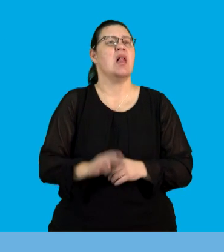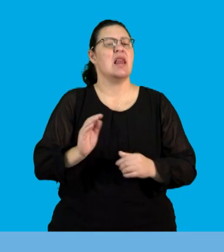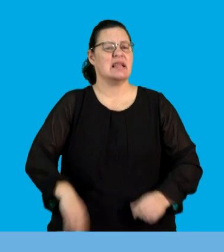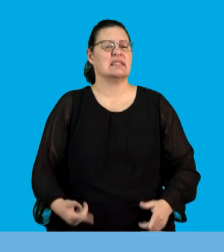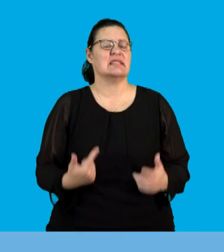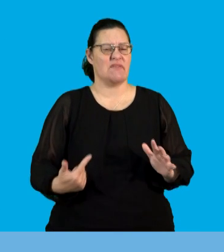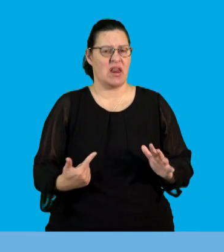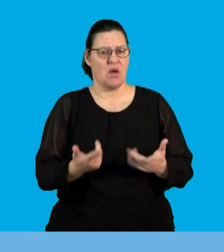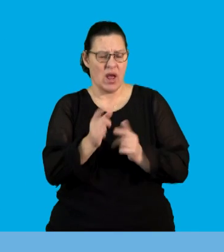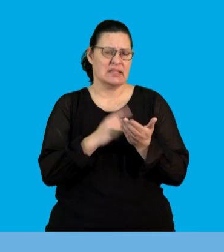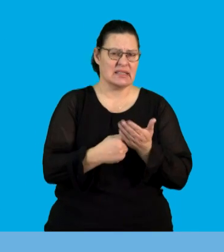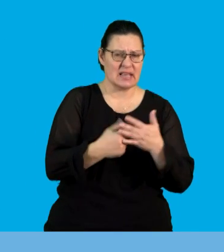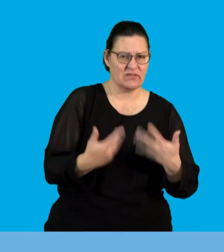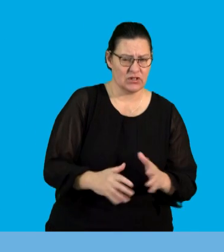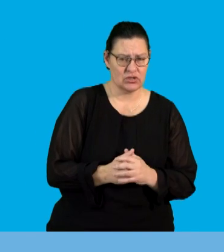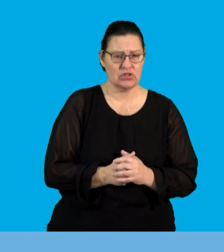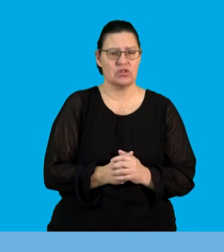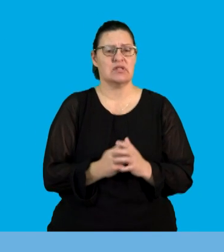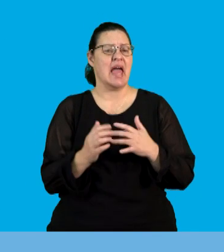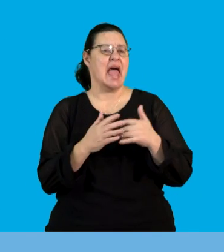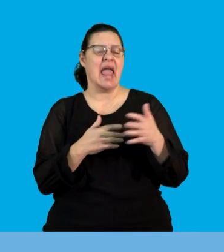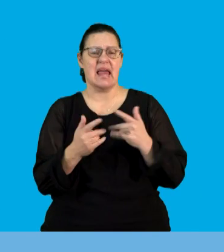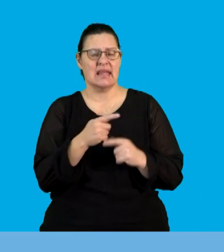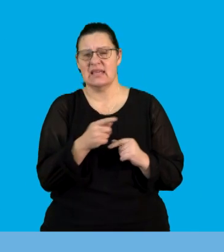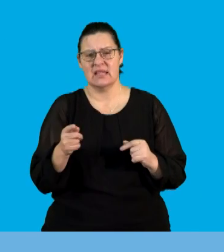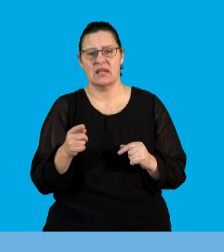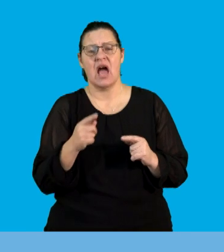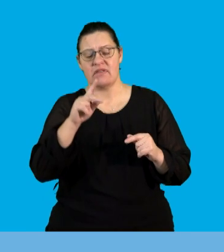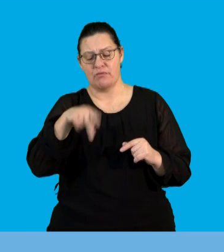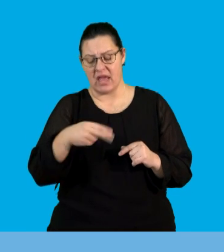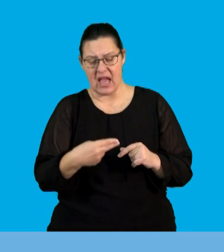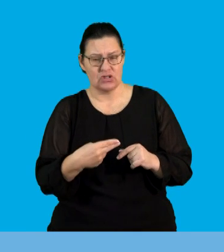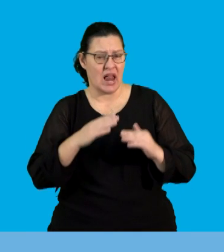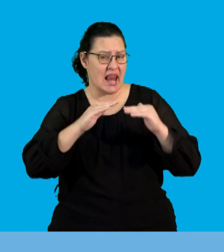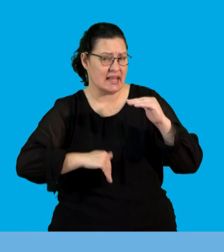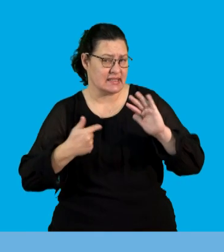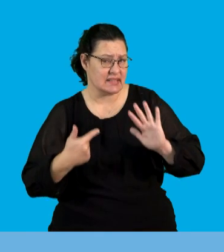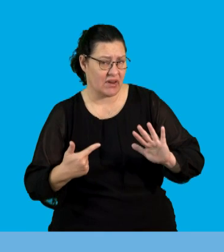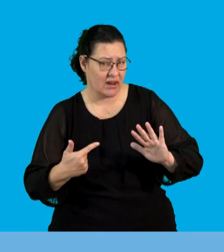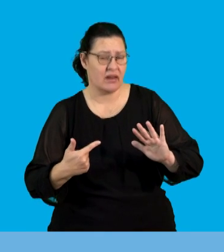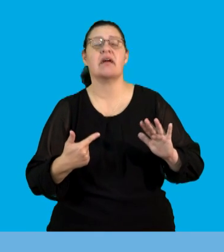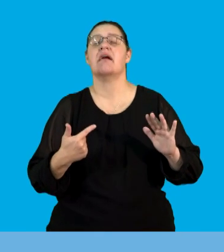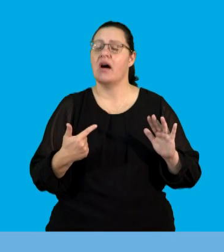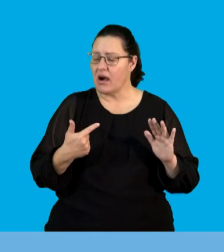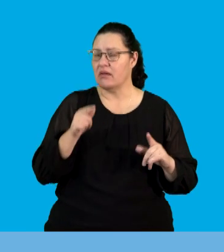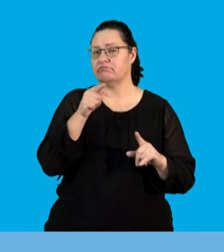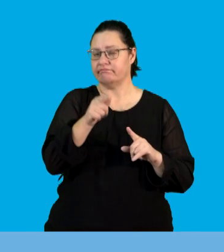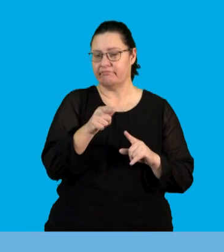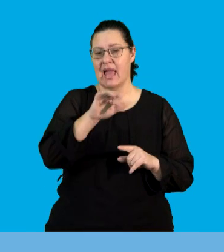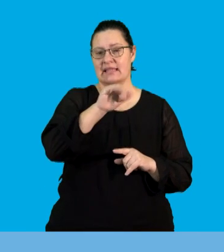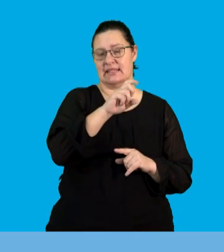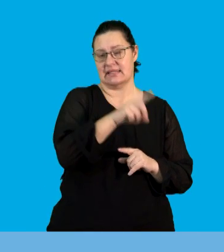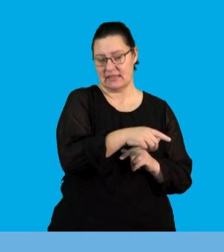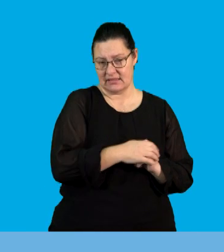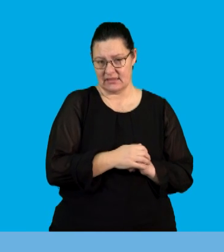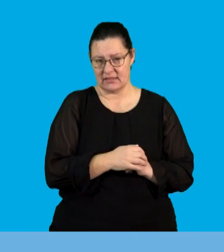than 7, as we have discussed. Any substance that has a pH that is less than 7, it is regarded as an